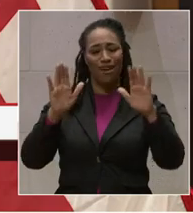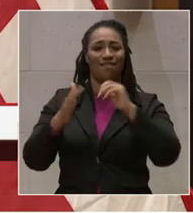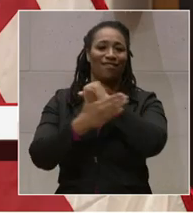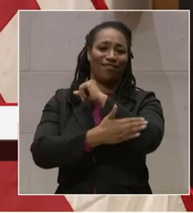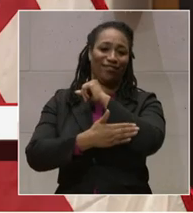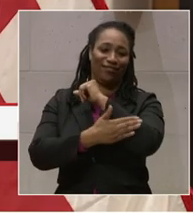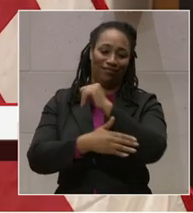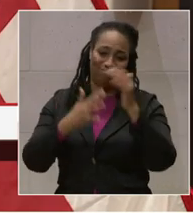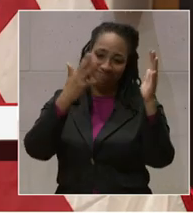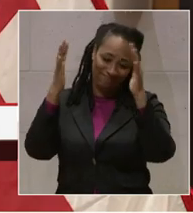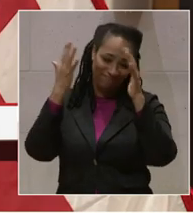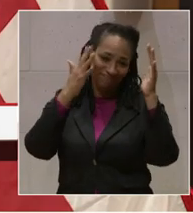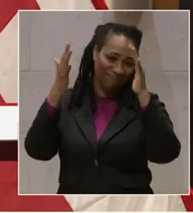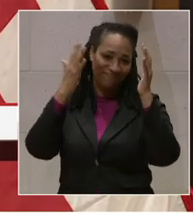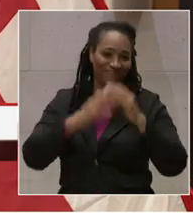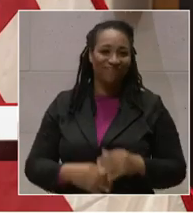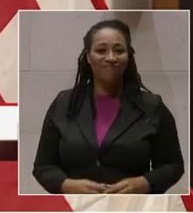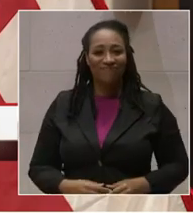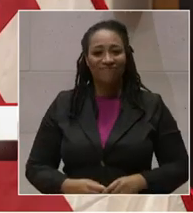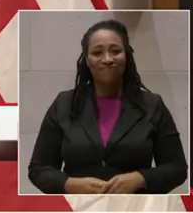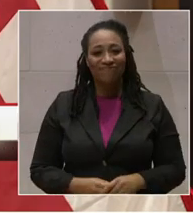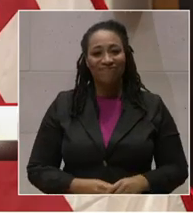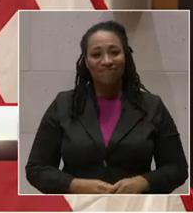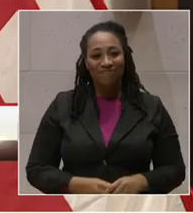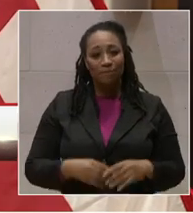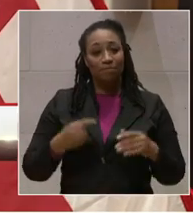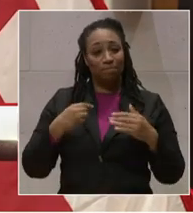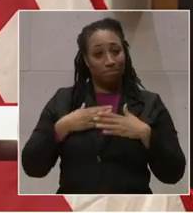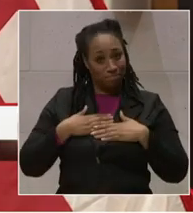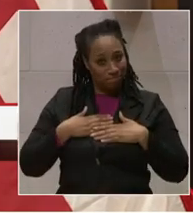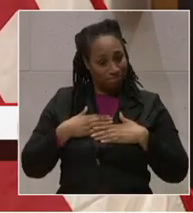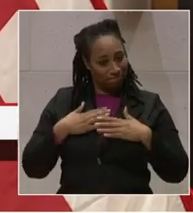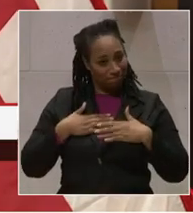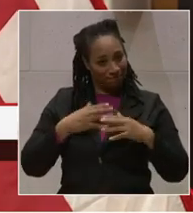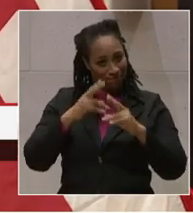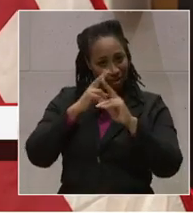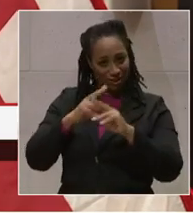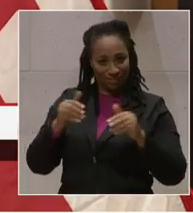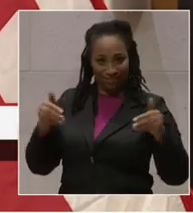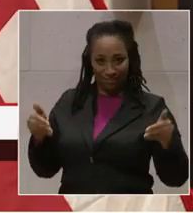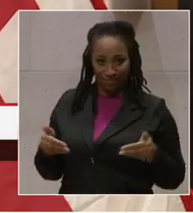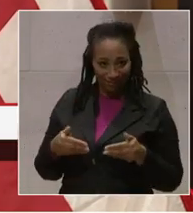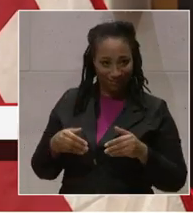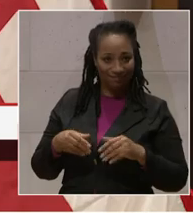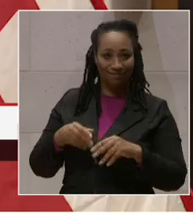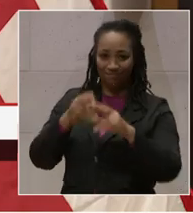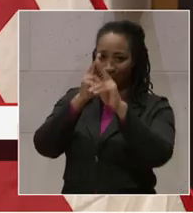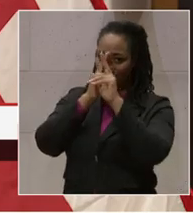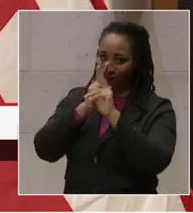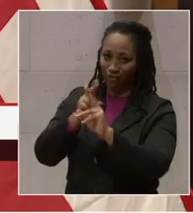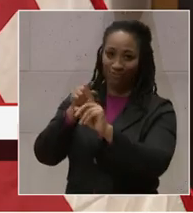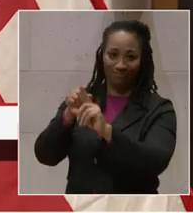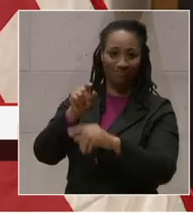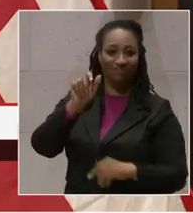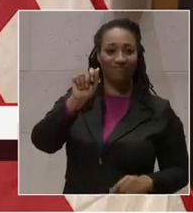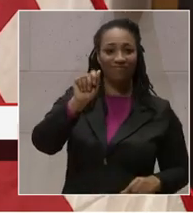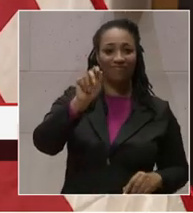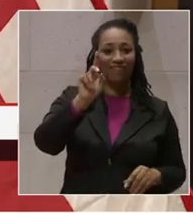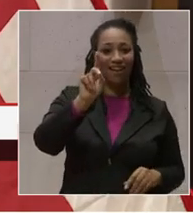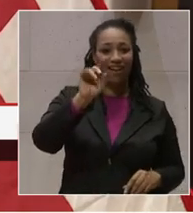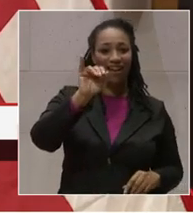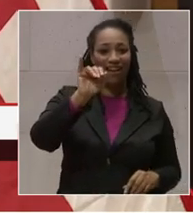I'm also honored to introduce the Honorable Adrian Todman, who is also